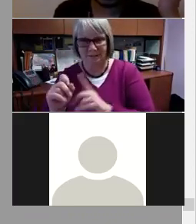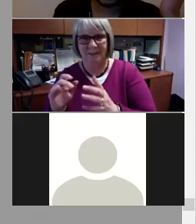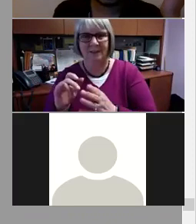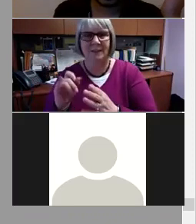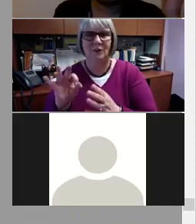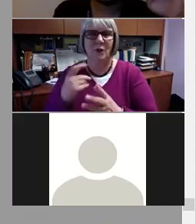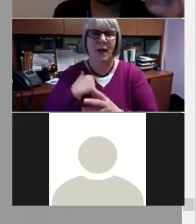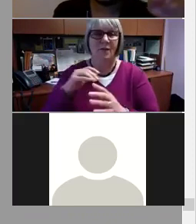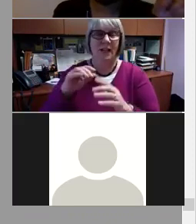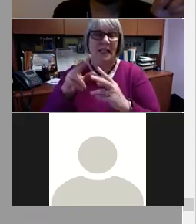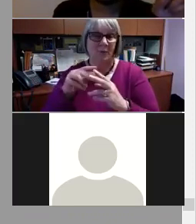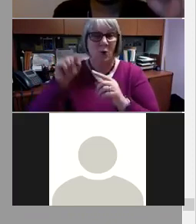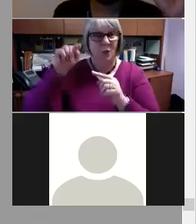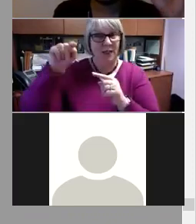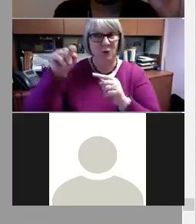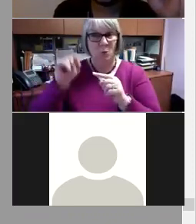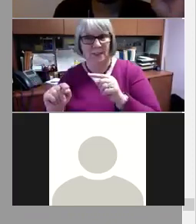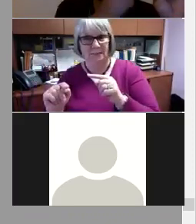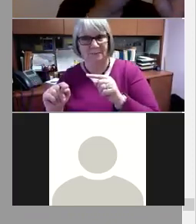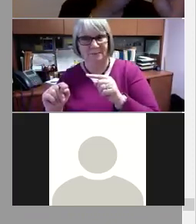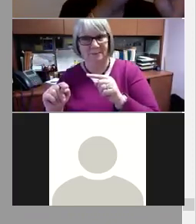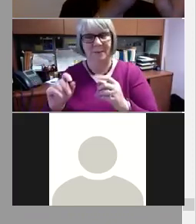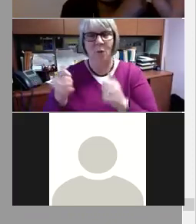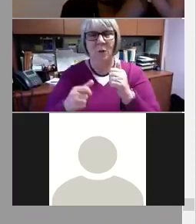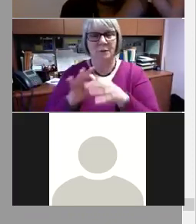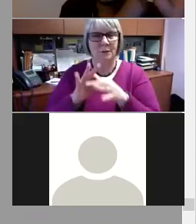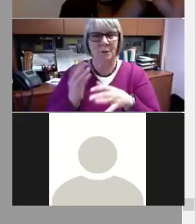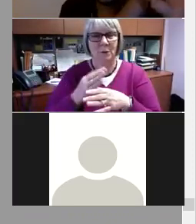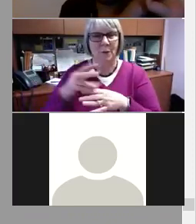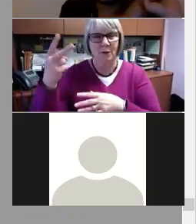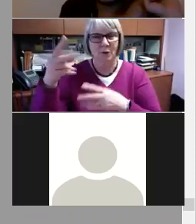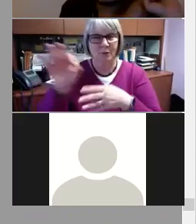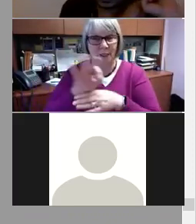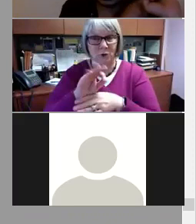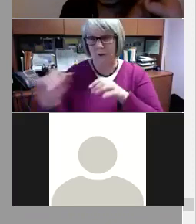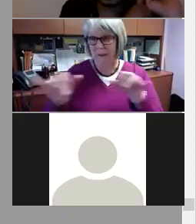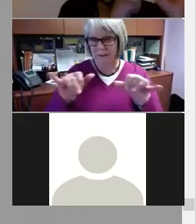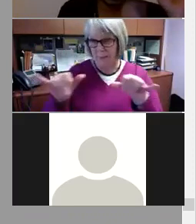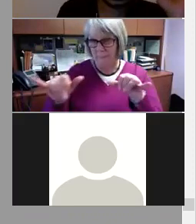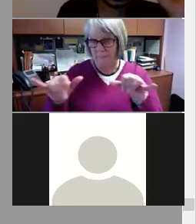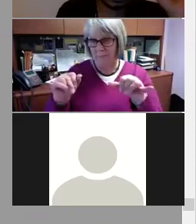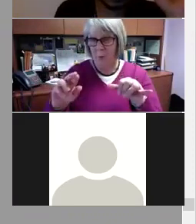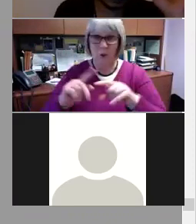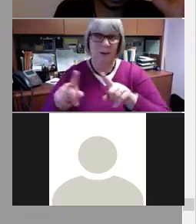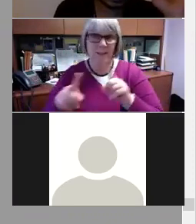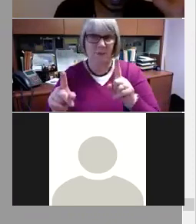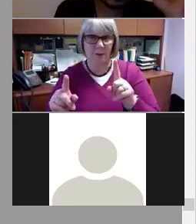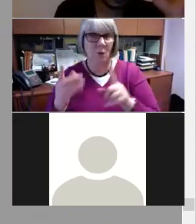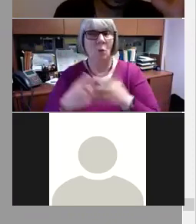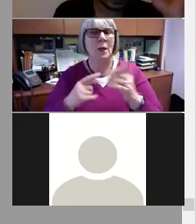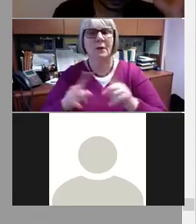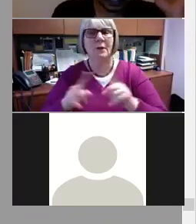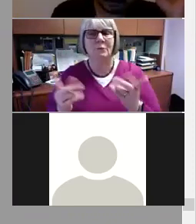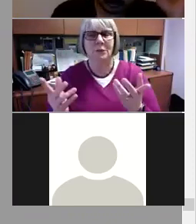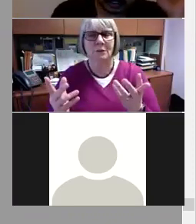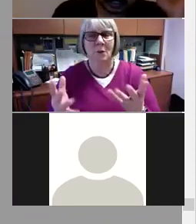function. So what would be the recurrence relation of these two functions? Would this be the same, or would, if they are different, what are they? So I